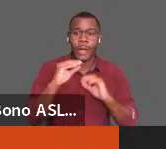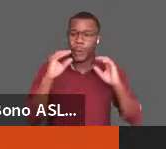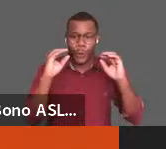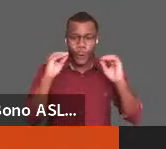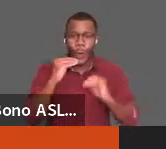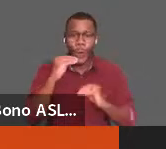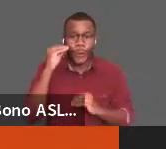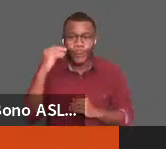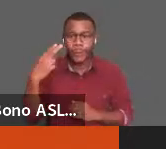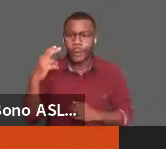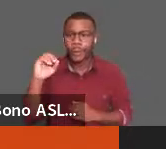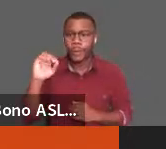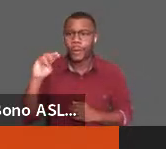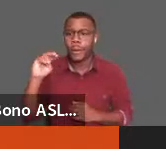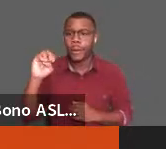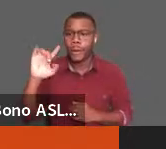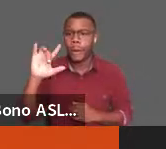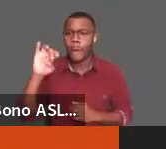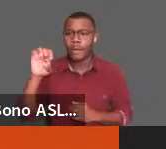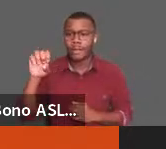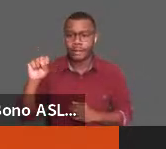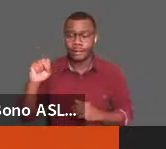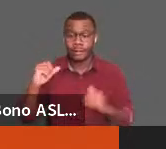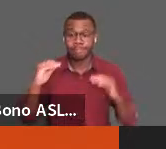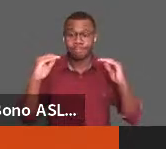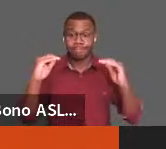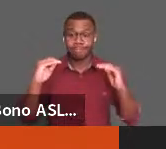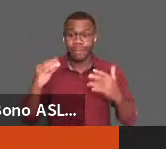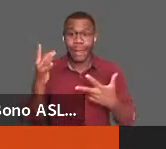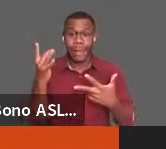is 18% for health and mental health.